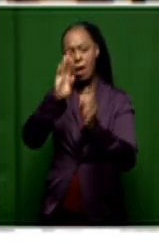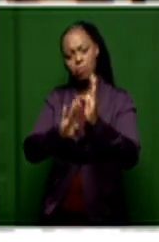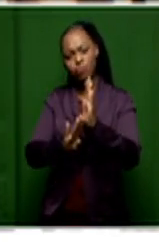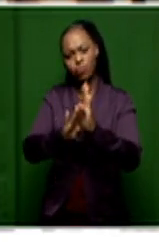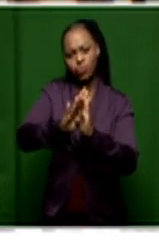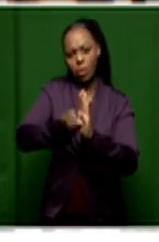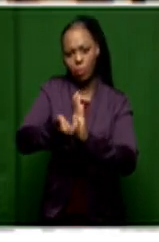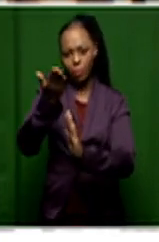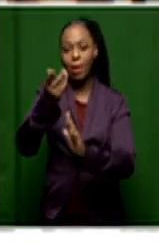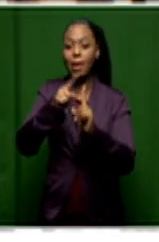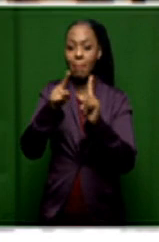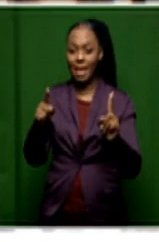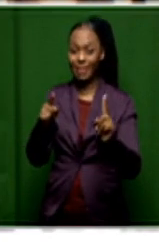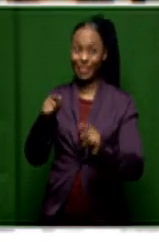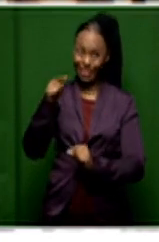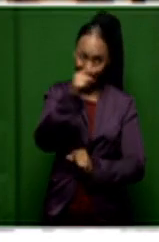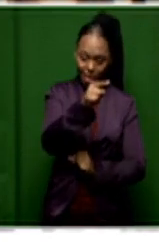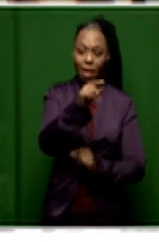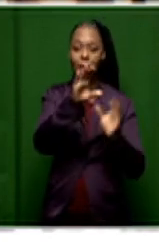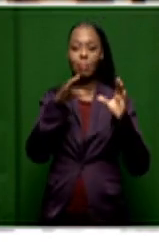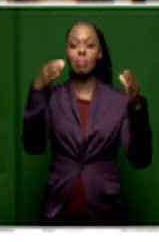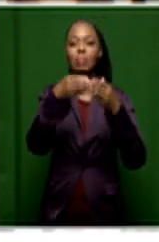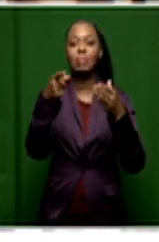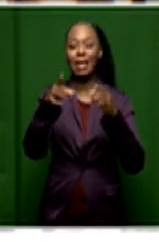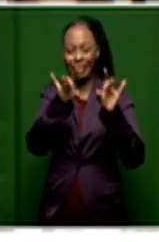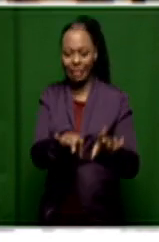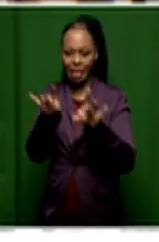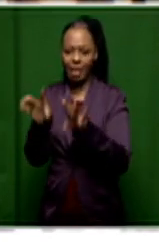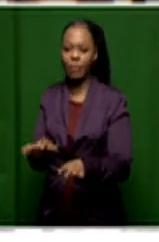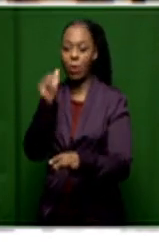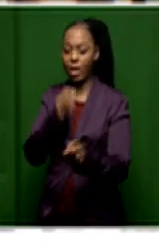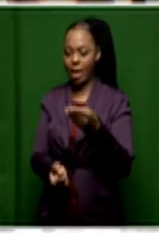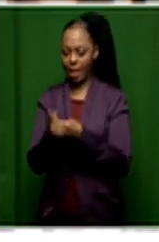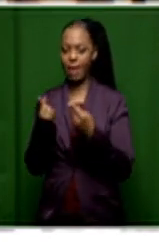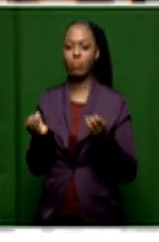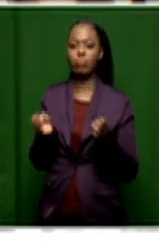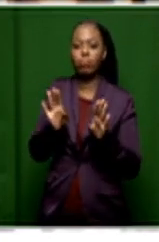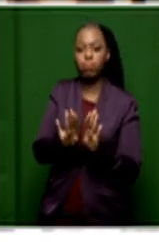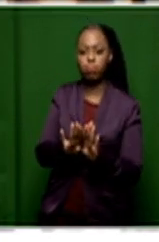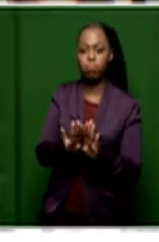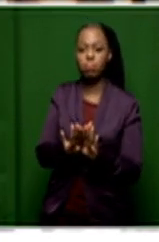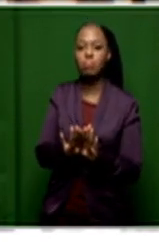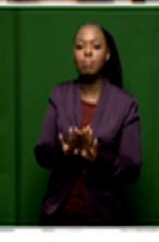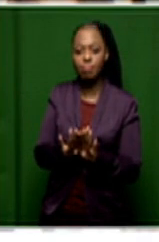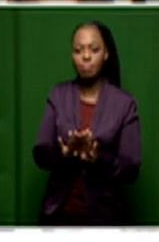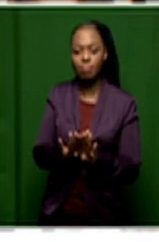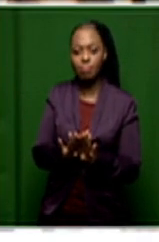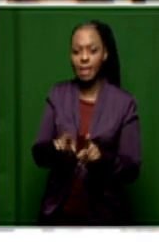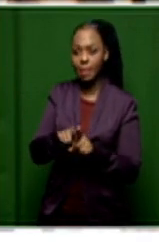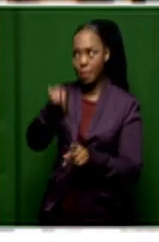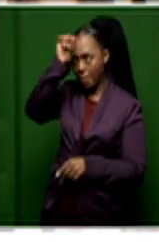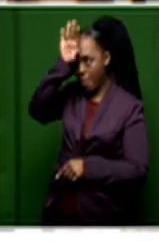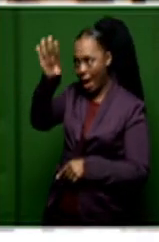that suffered most through the original lockdown. The likes of mining